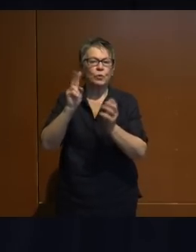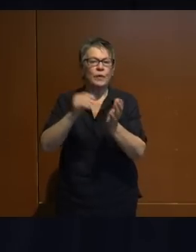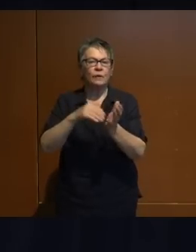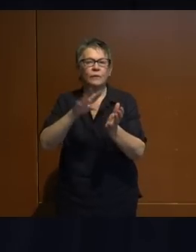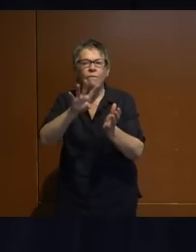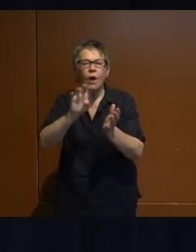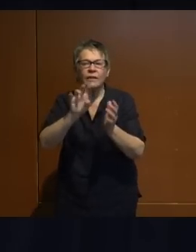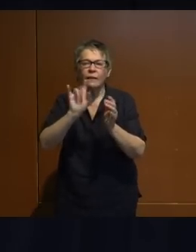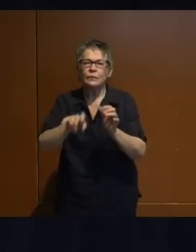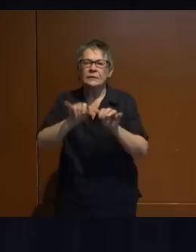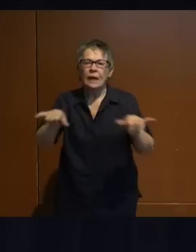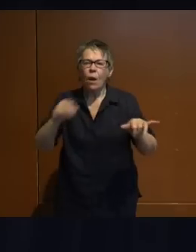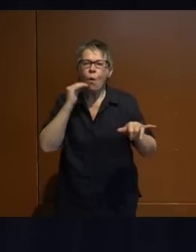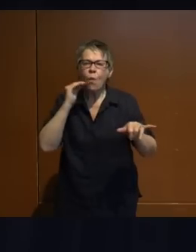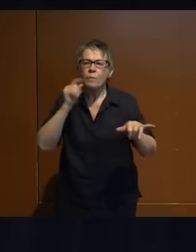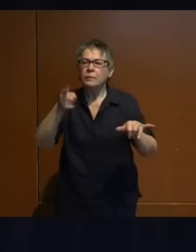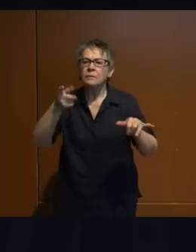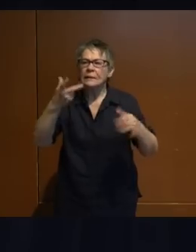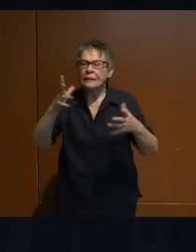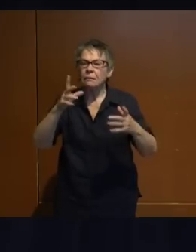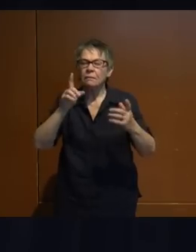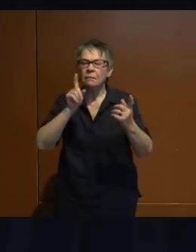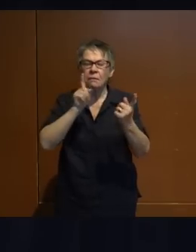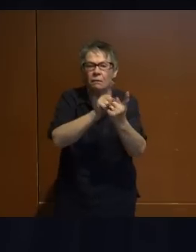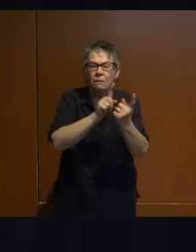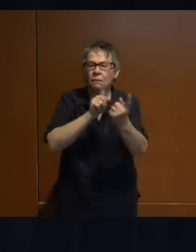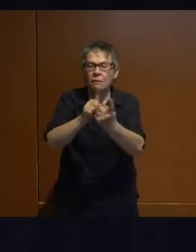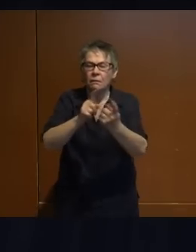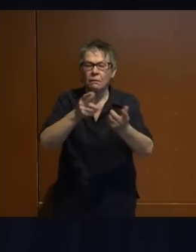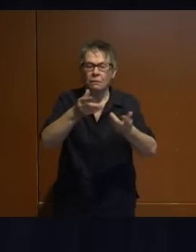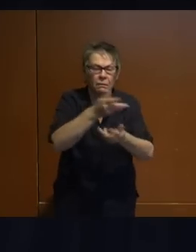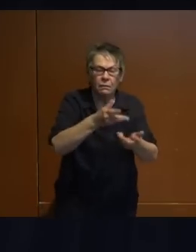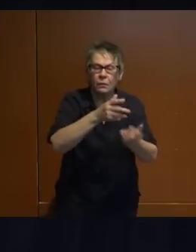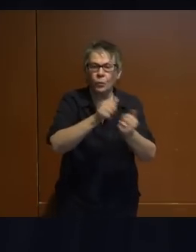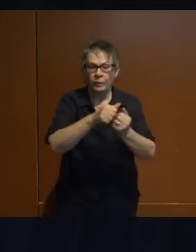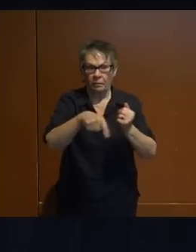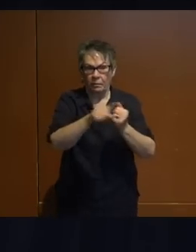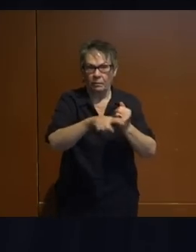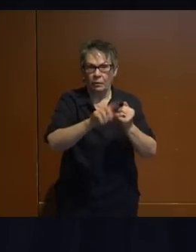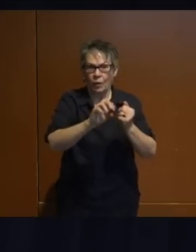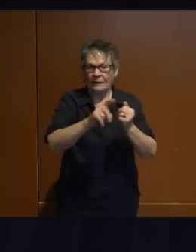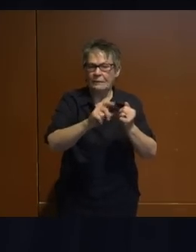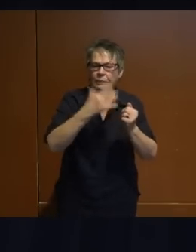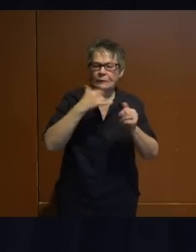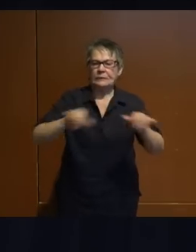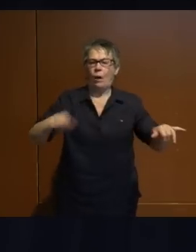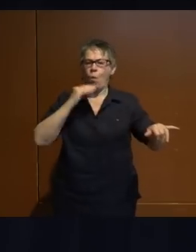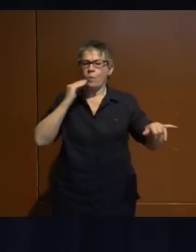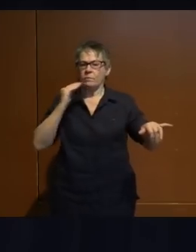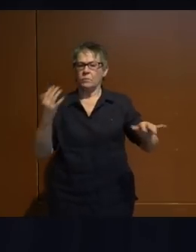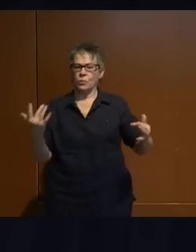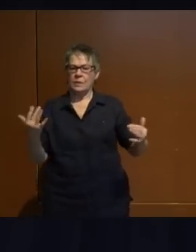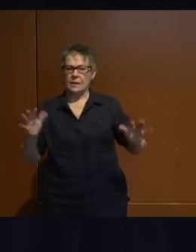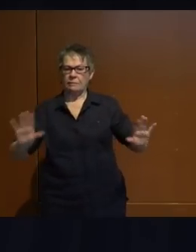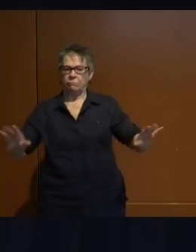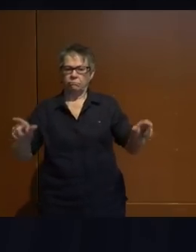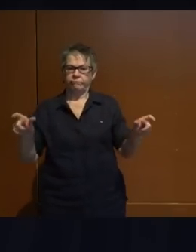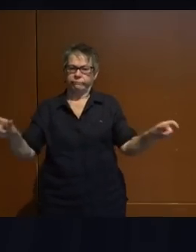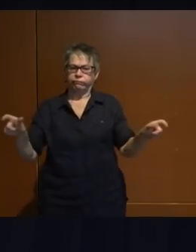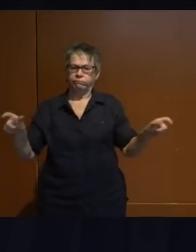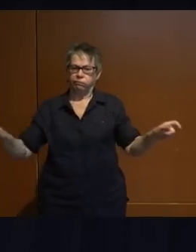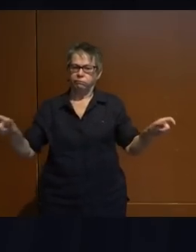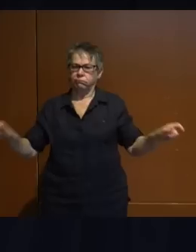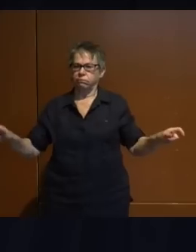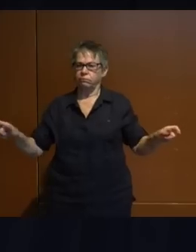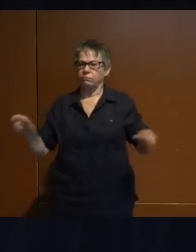These, if you want to, we can report them. And the reason why we're keeping those is to keep operations to be planned tactically and operationally. If